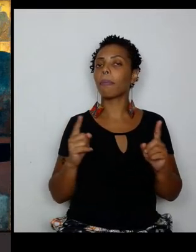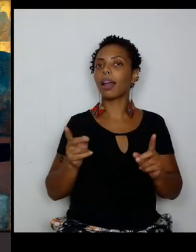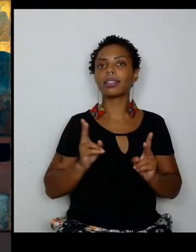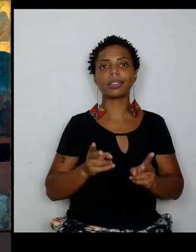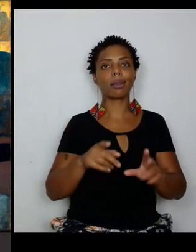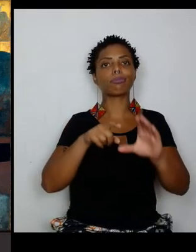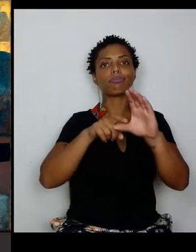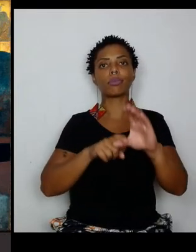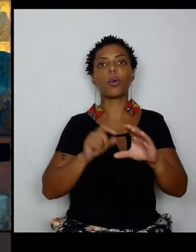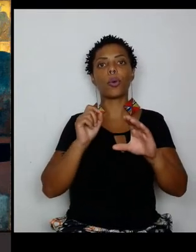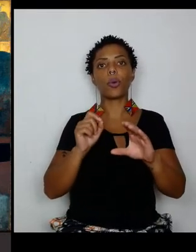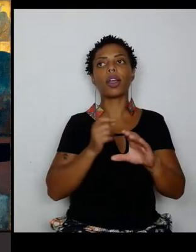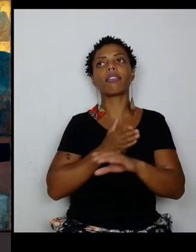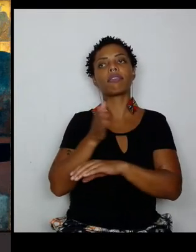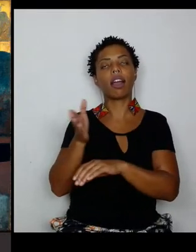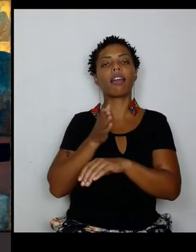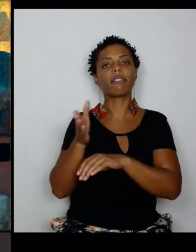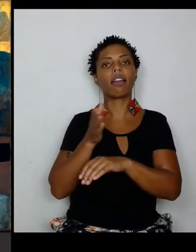perigor